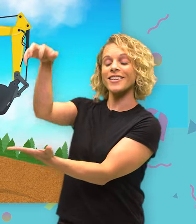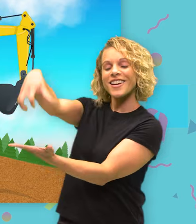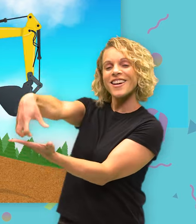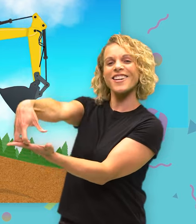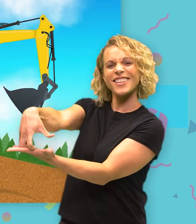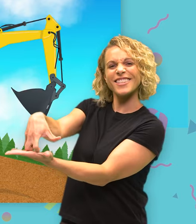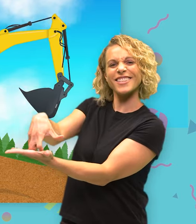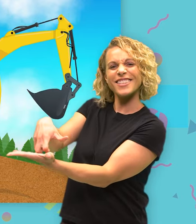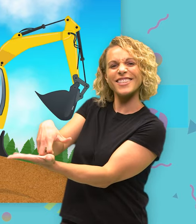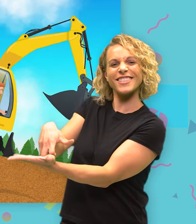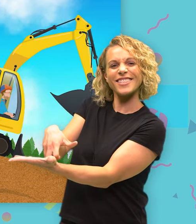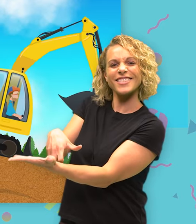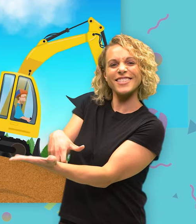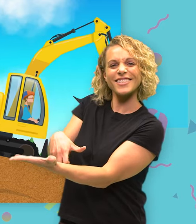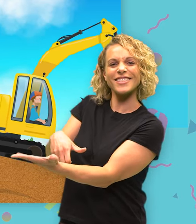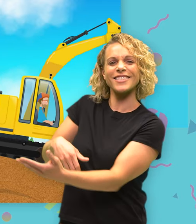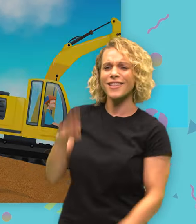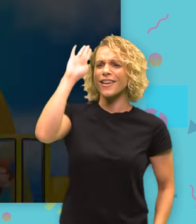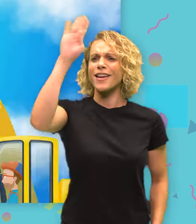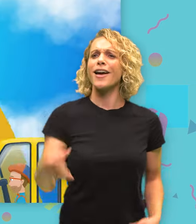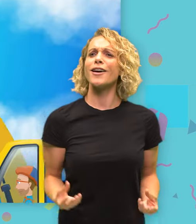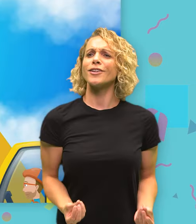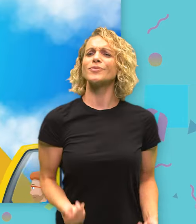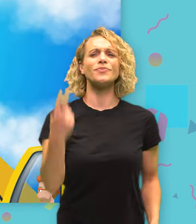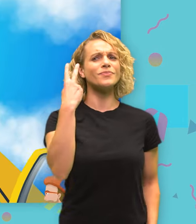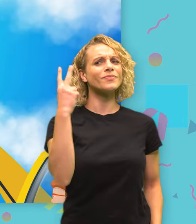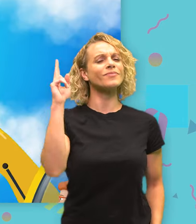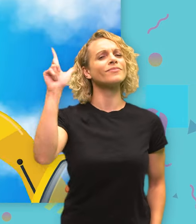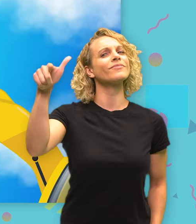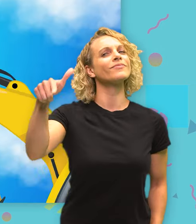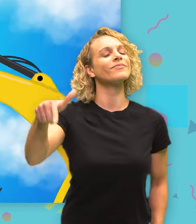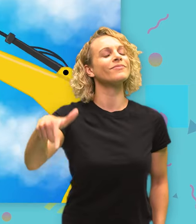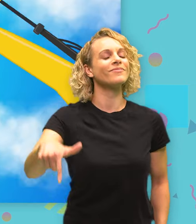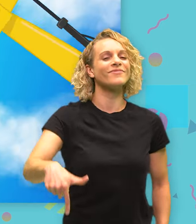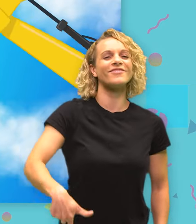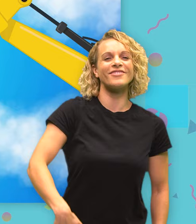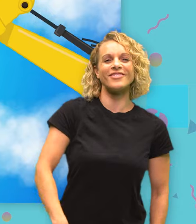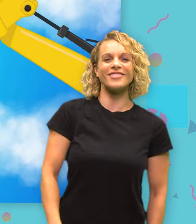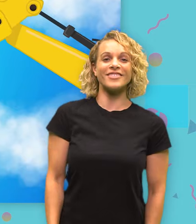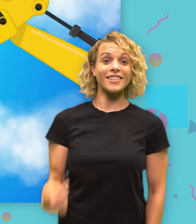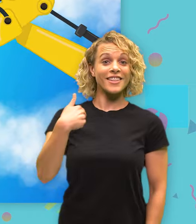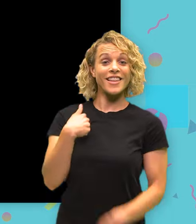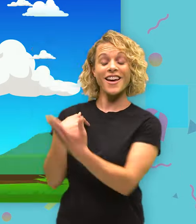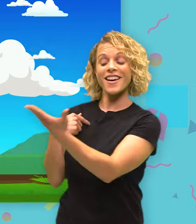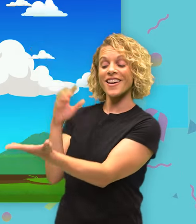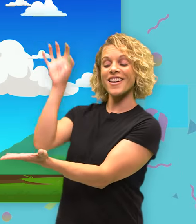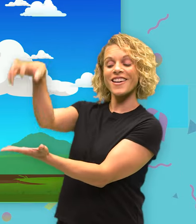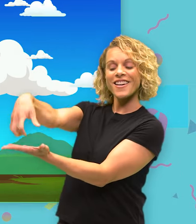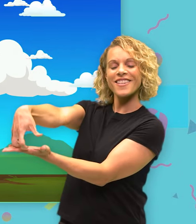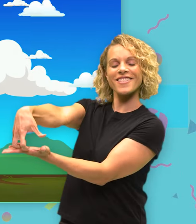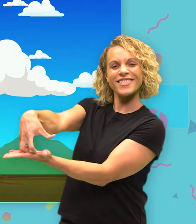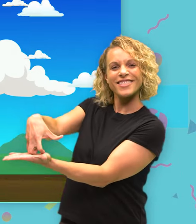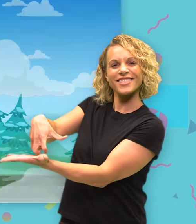excavator, excavator. Hey, dirt, see you later. I'm